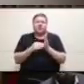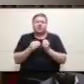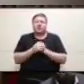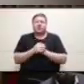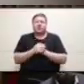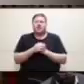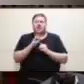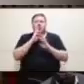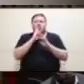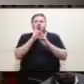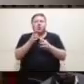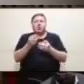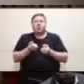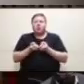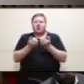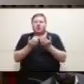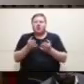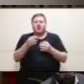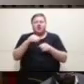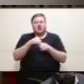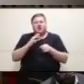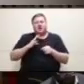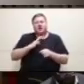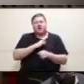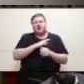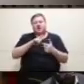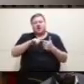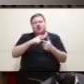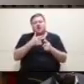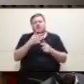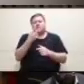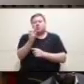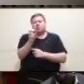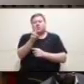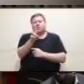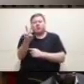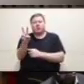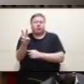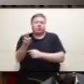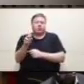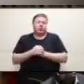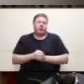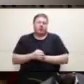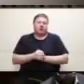report was tabled in council in April 2022.